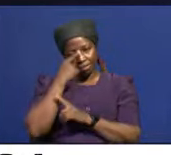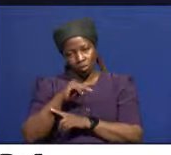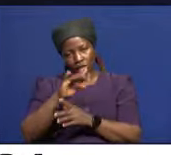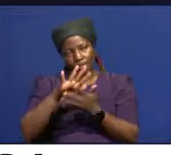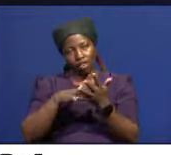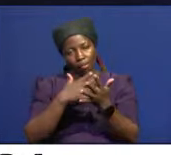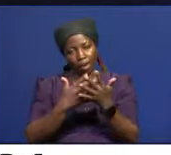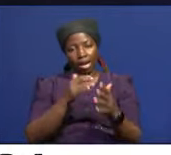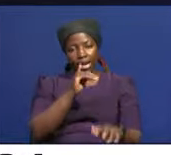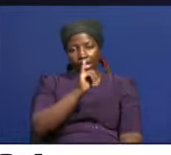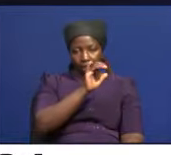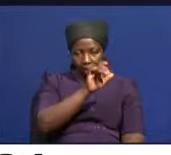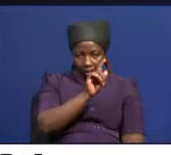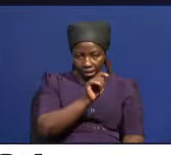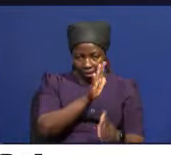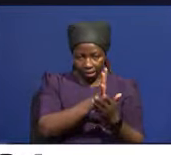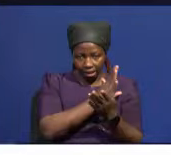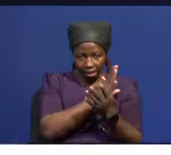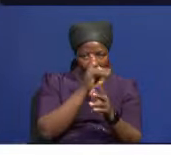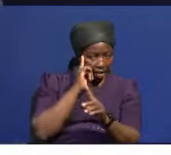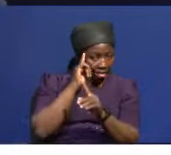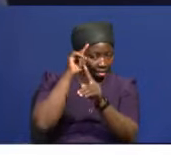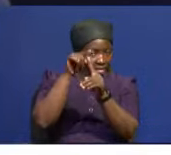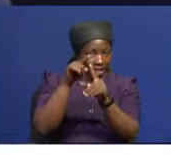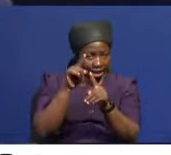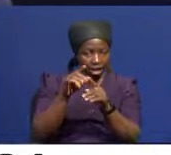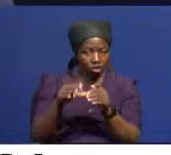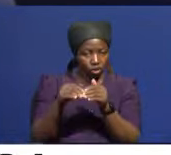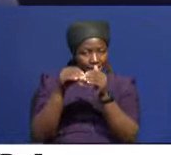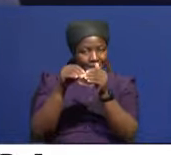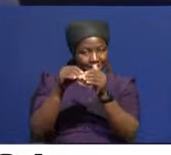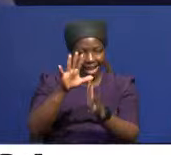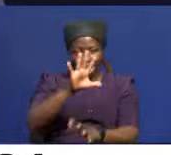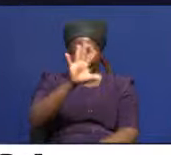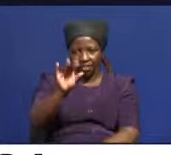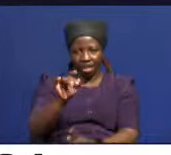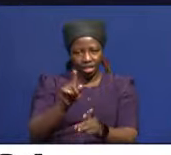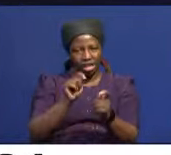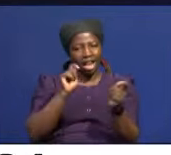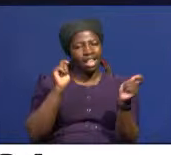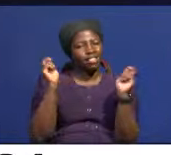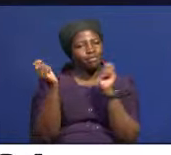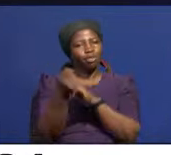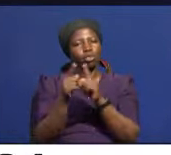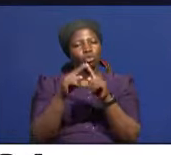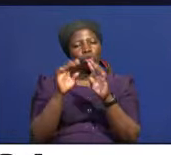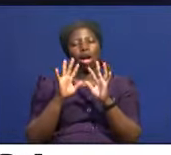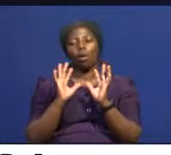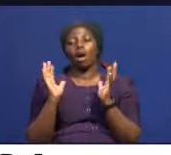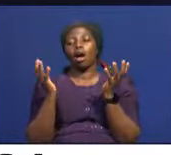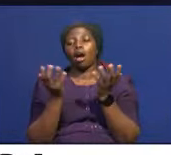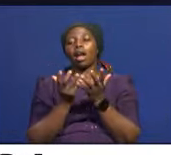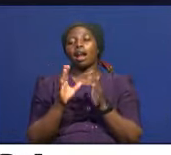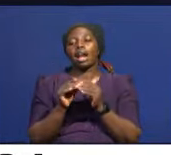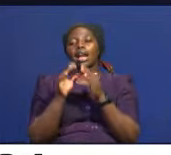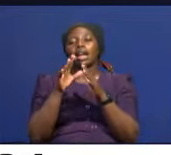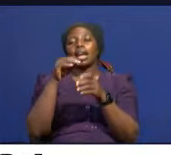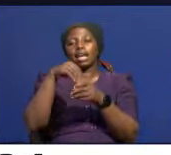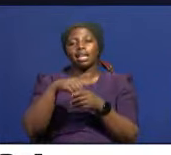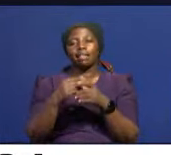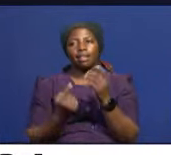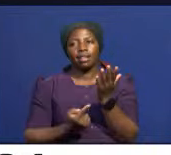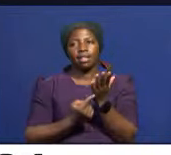ICT sector is intended to drive Africa's transition into a global leader in the